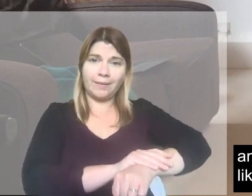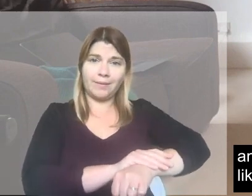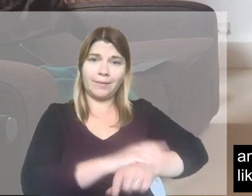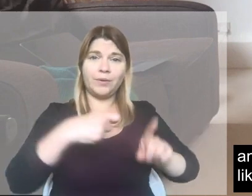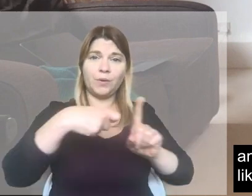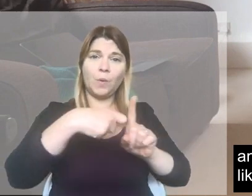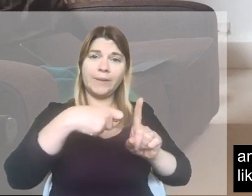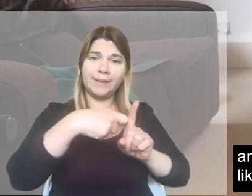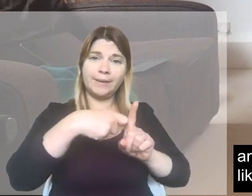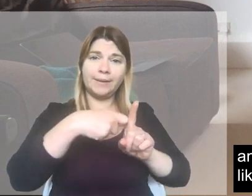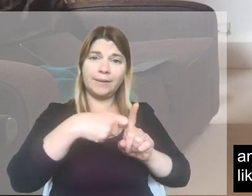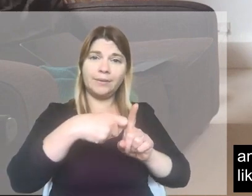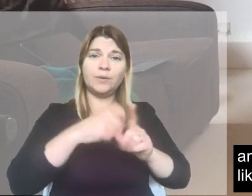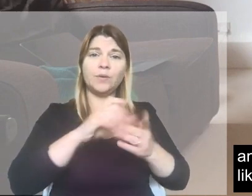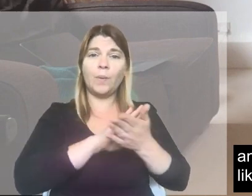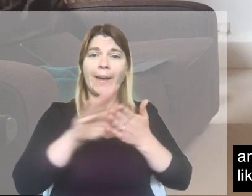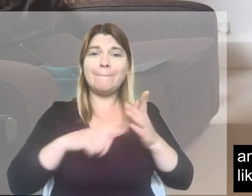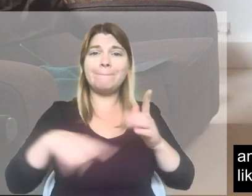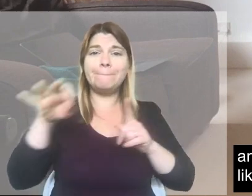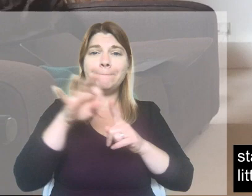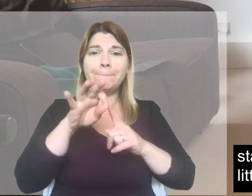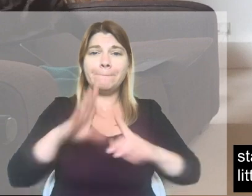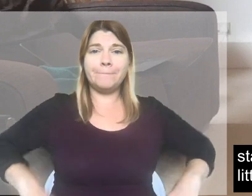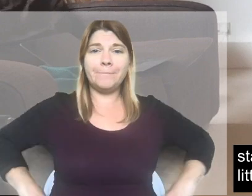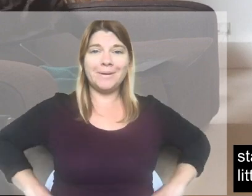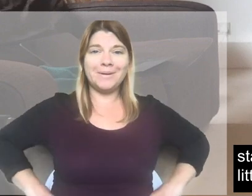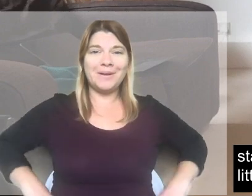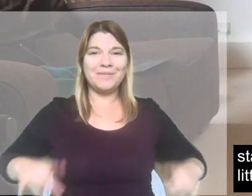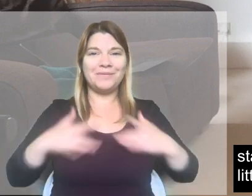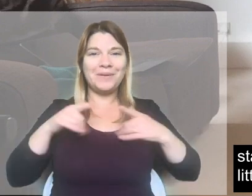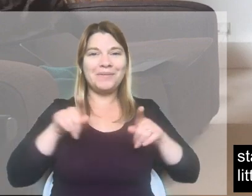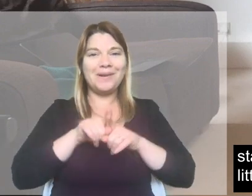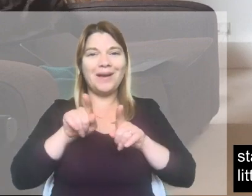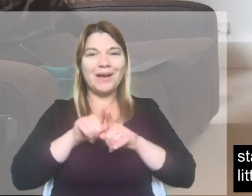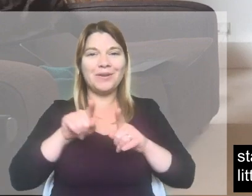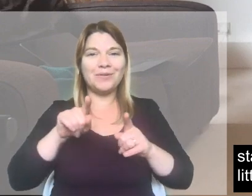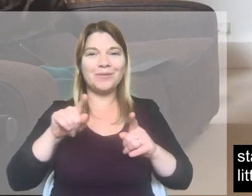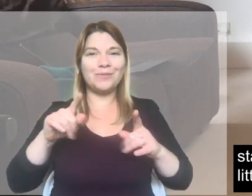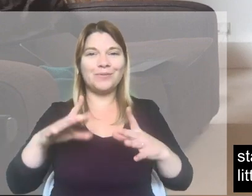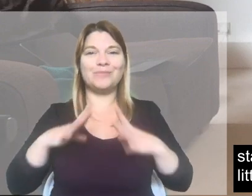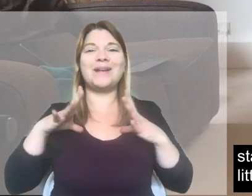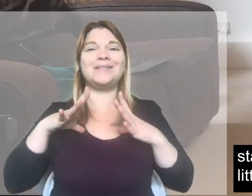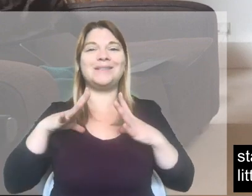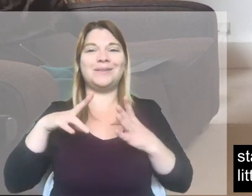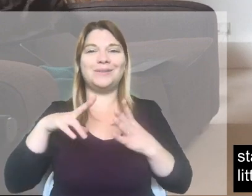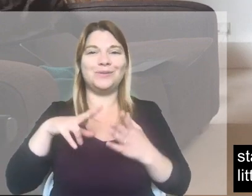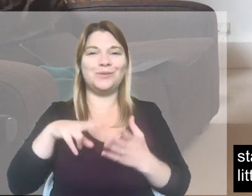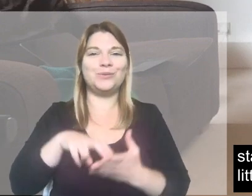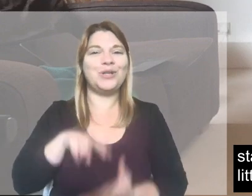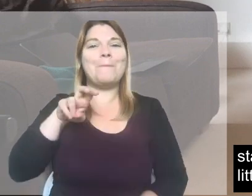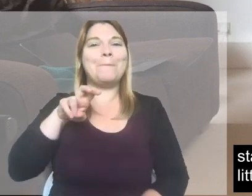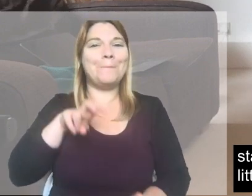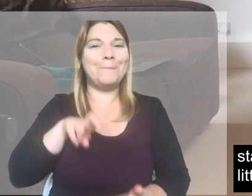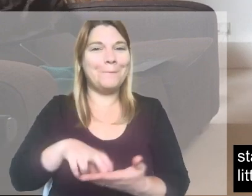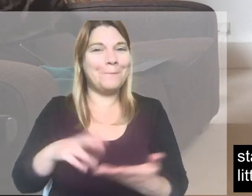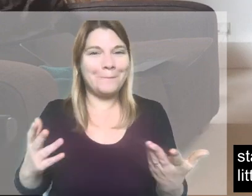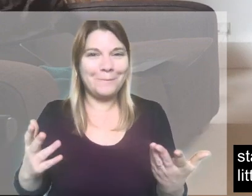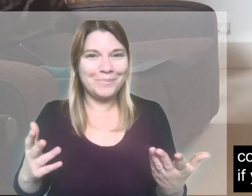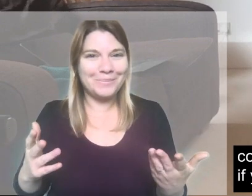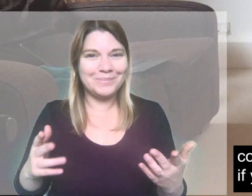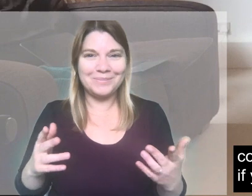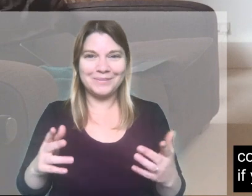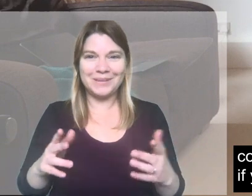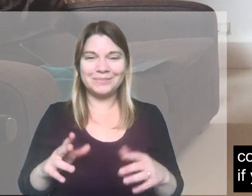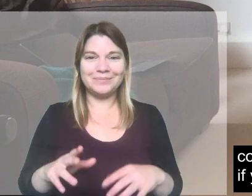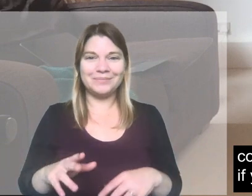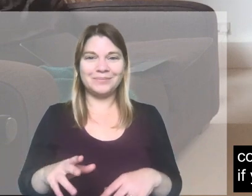feeling, almost like I'm on a trampoline, but I haven't started jumping yet. So there's this little feeling of the possibility that